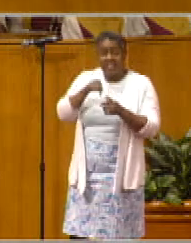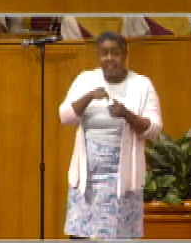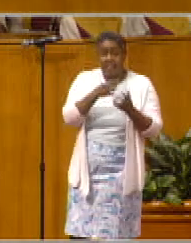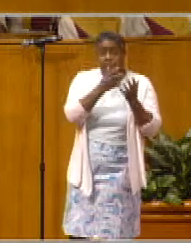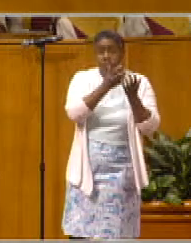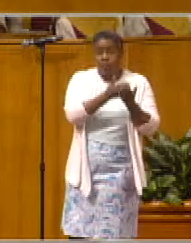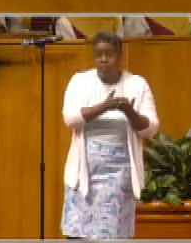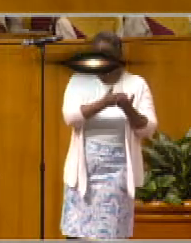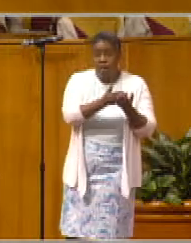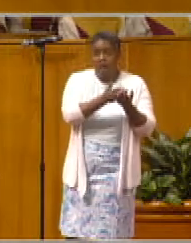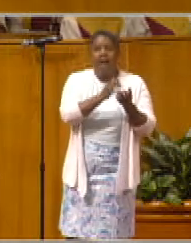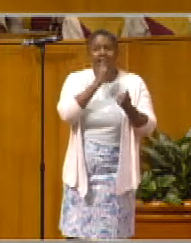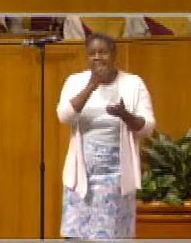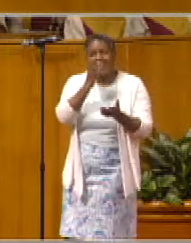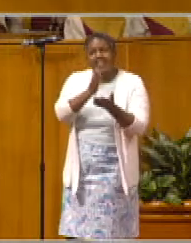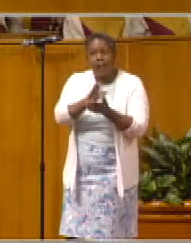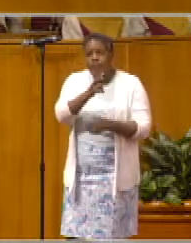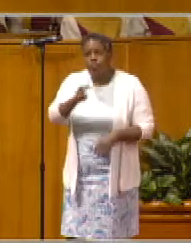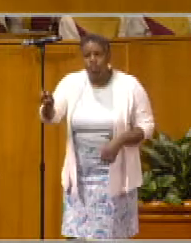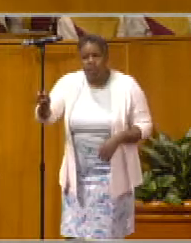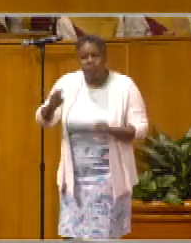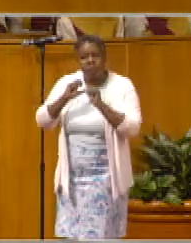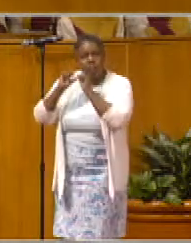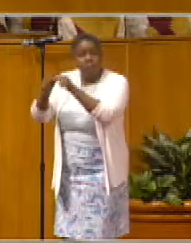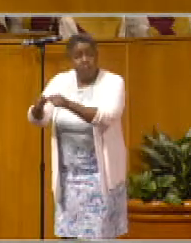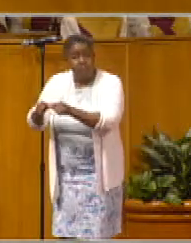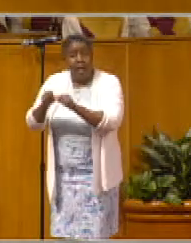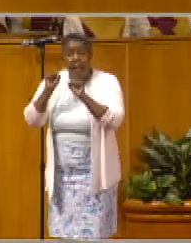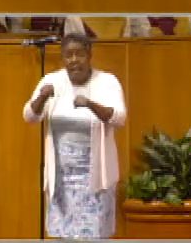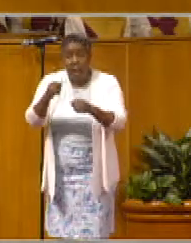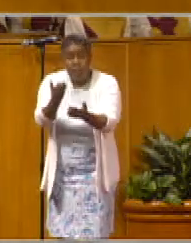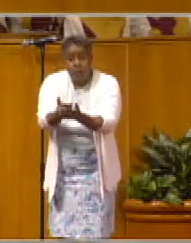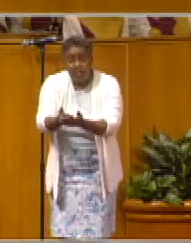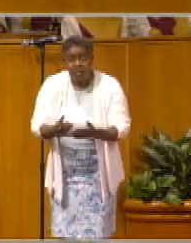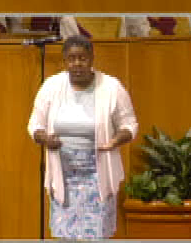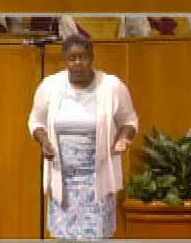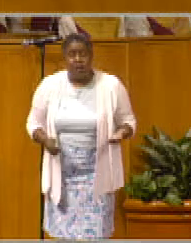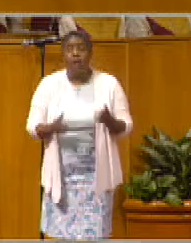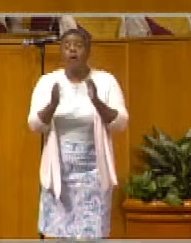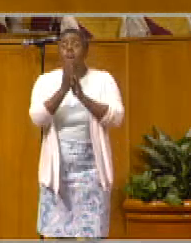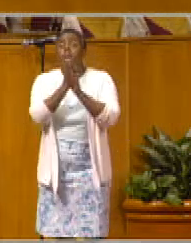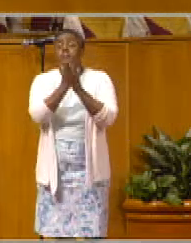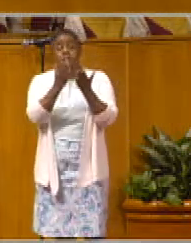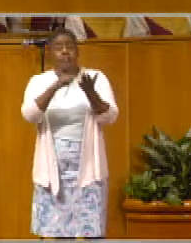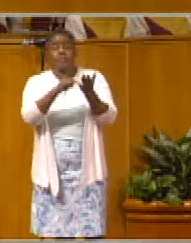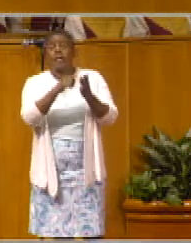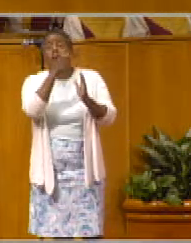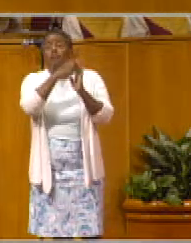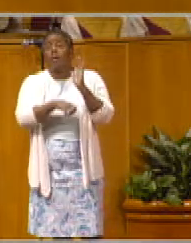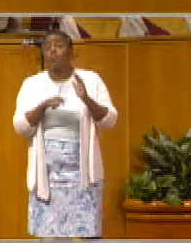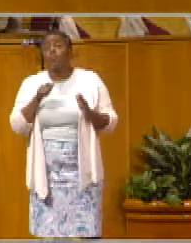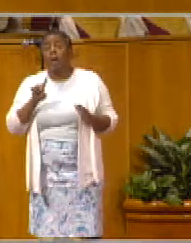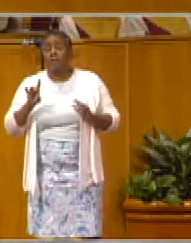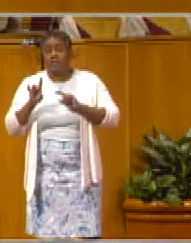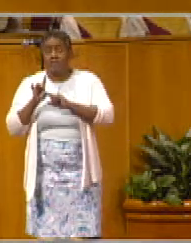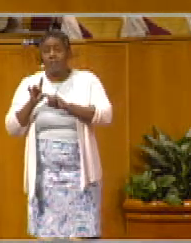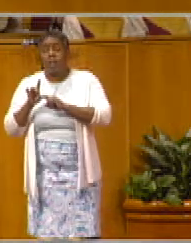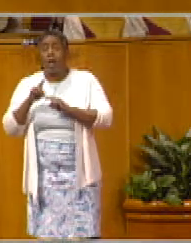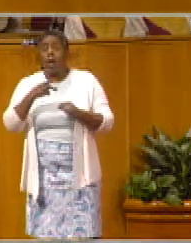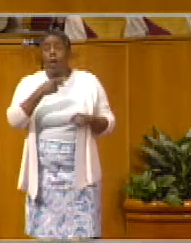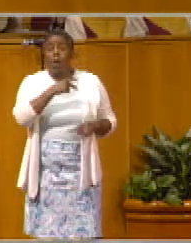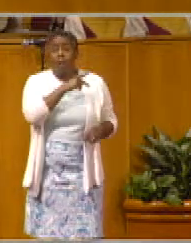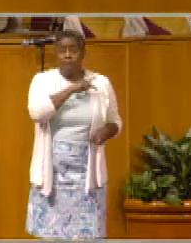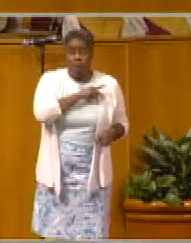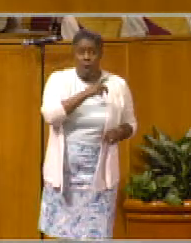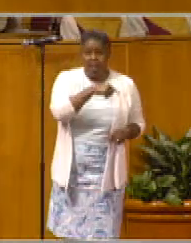shipwreck doesn't stop the journey. Can I prove it to you? Bible says, when you get to chapter 28, that Paul and